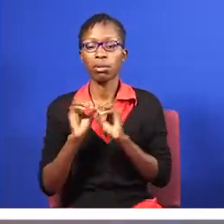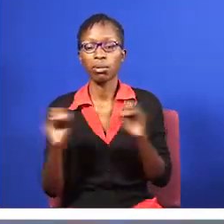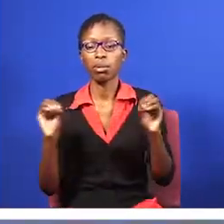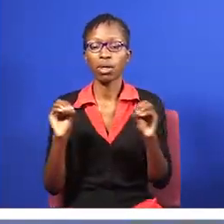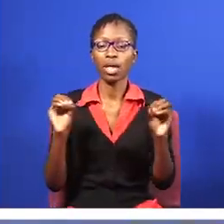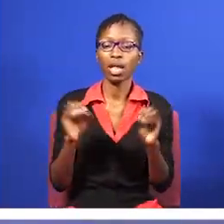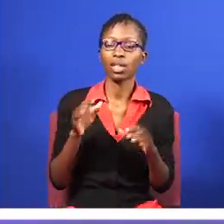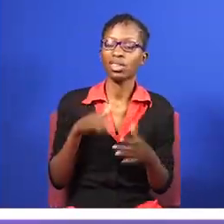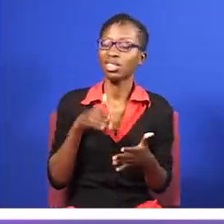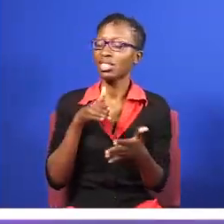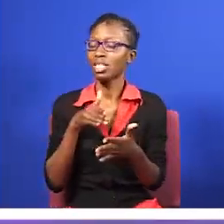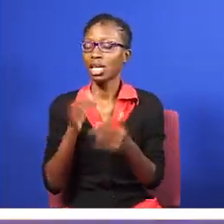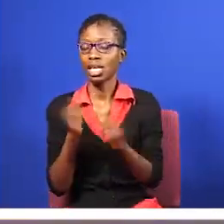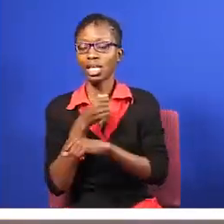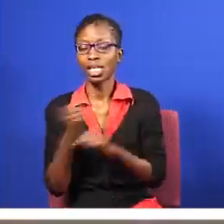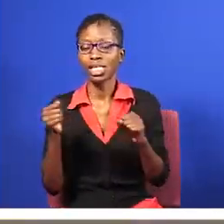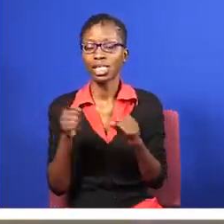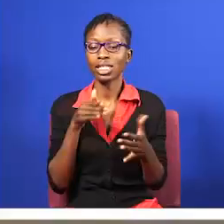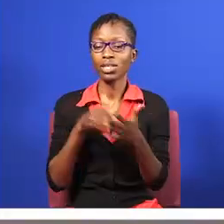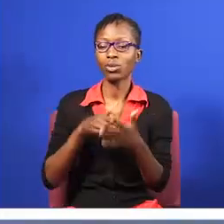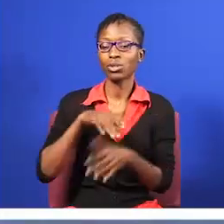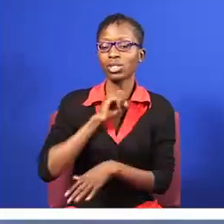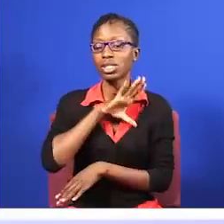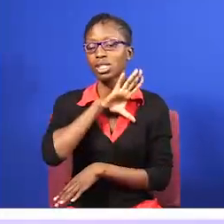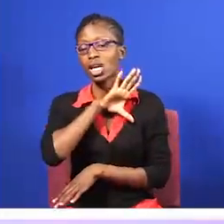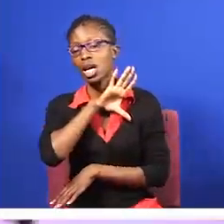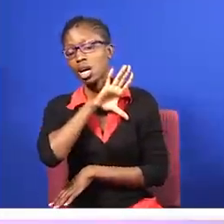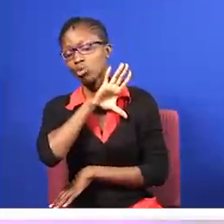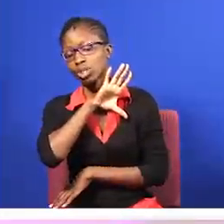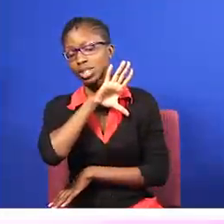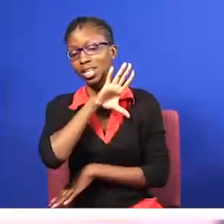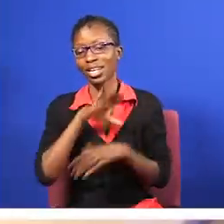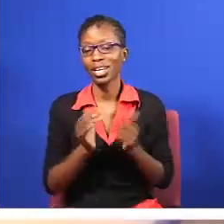singing about you. I can't stop shouting. Whoa!